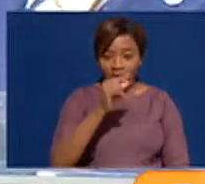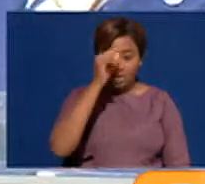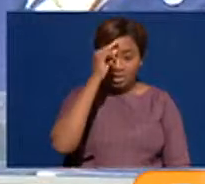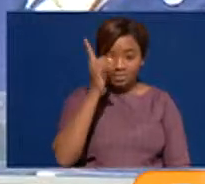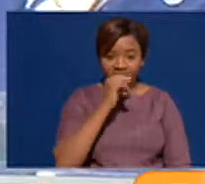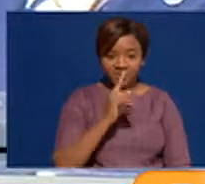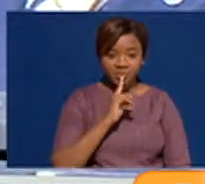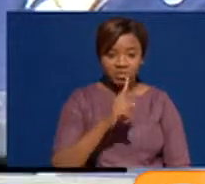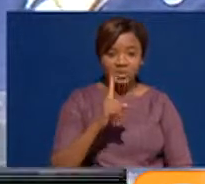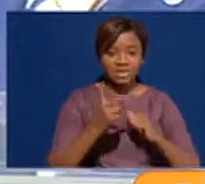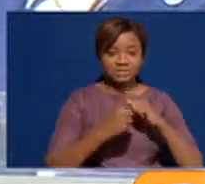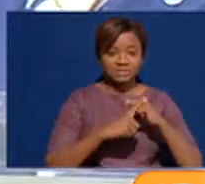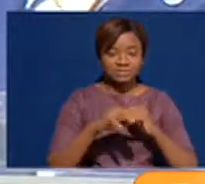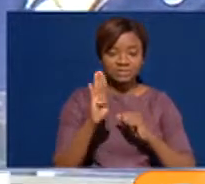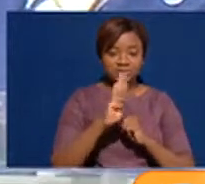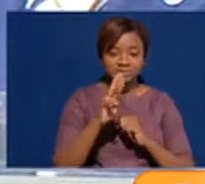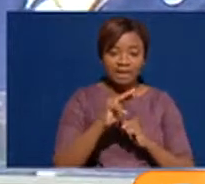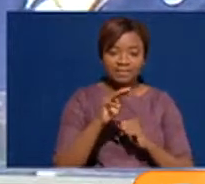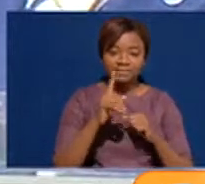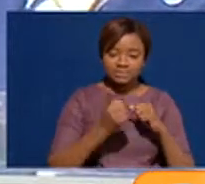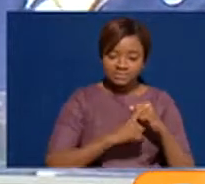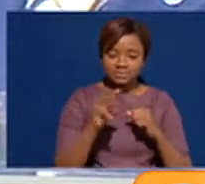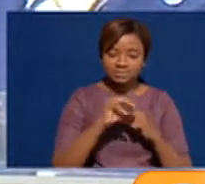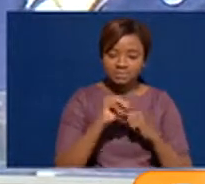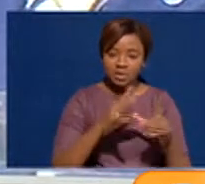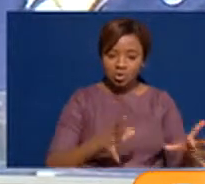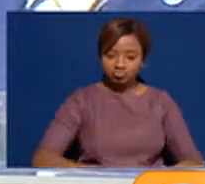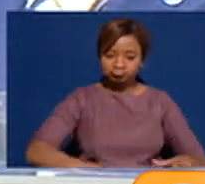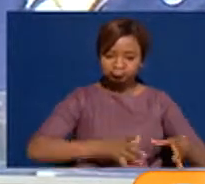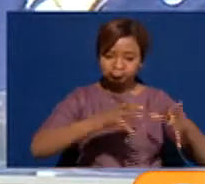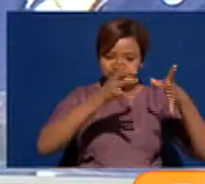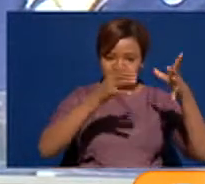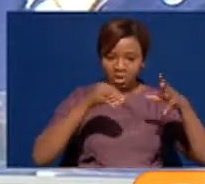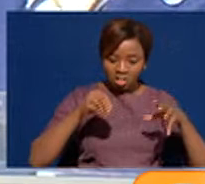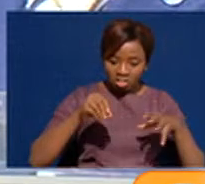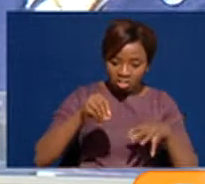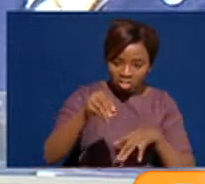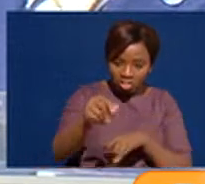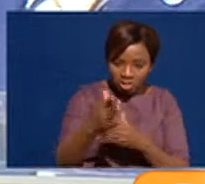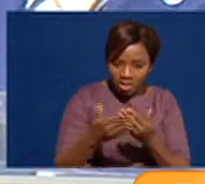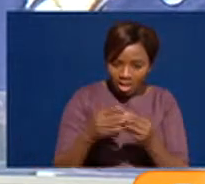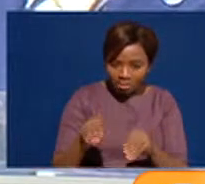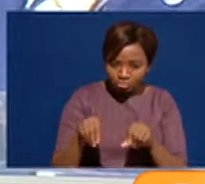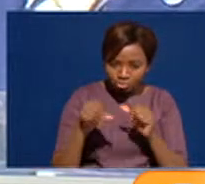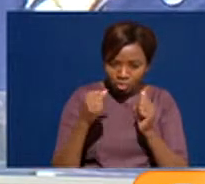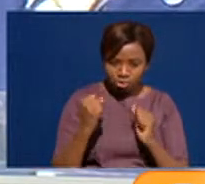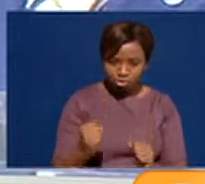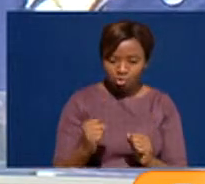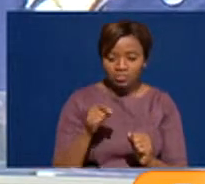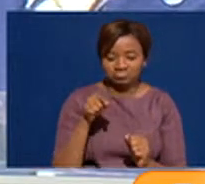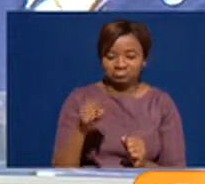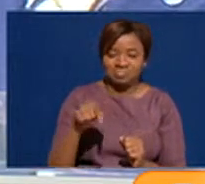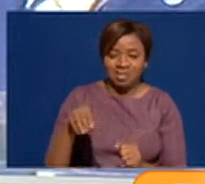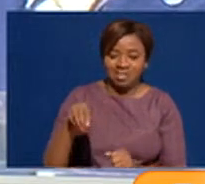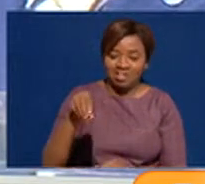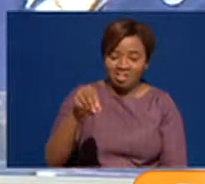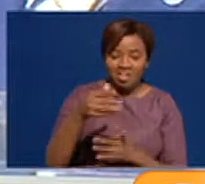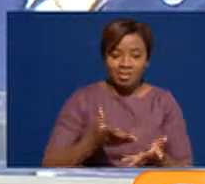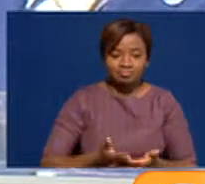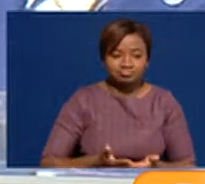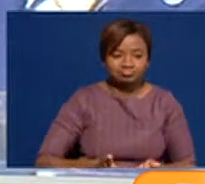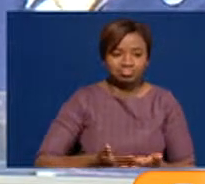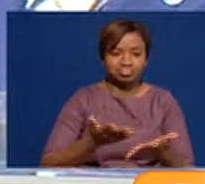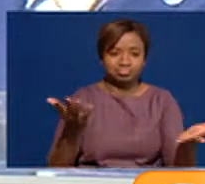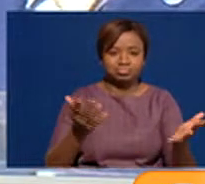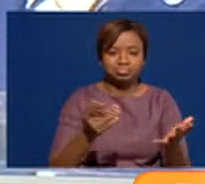6 million bags of fertilizer to boost food production in the country. Deputy President Rigathi Gachagua saying the fertilizer will be ferried to farmers